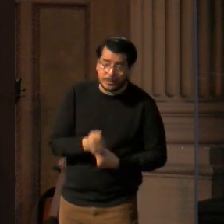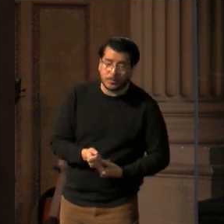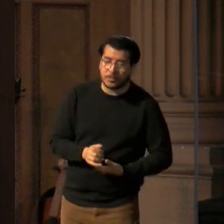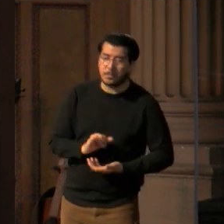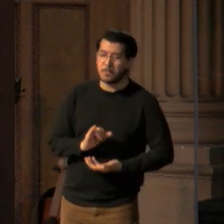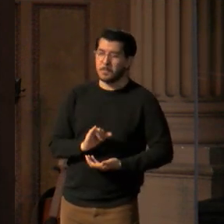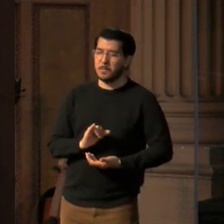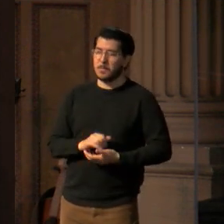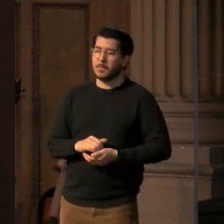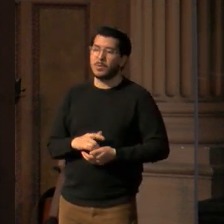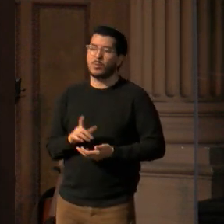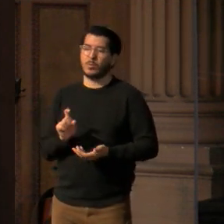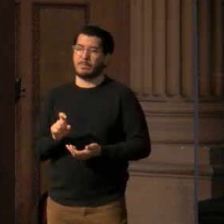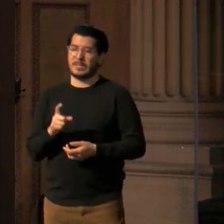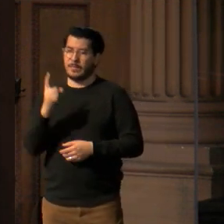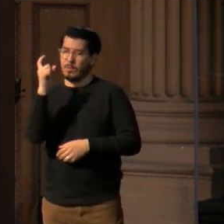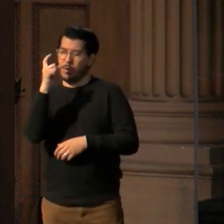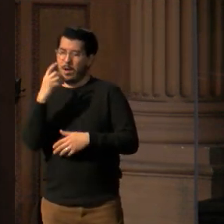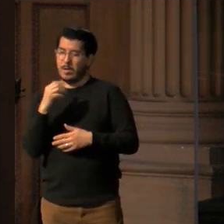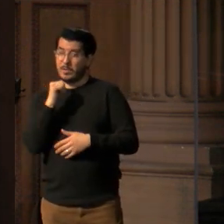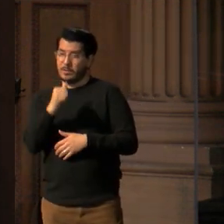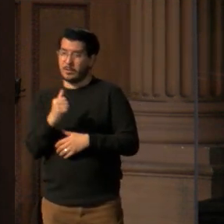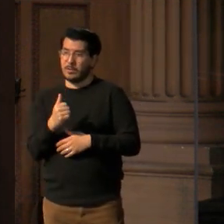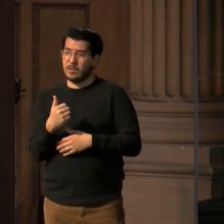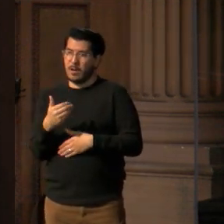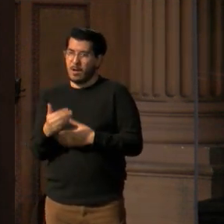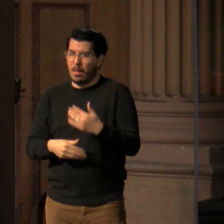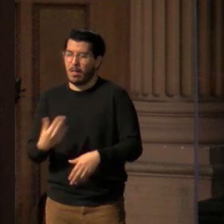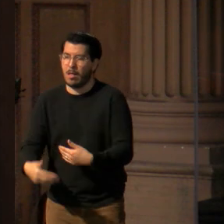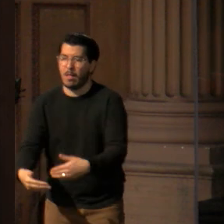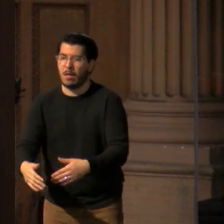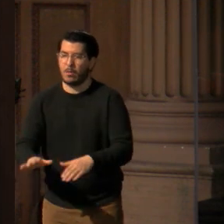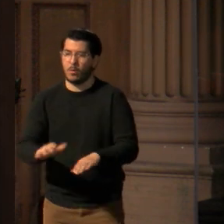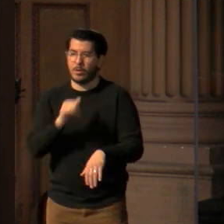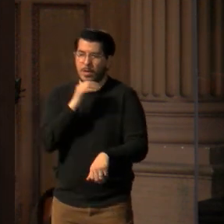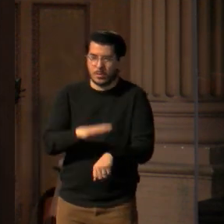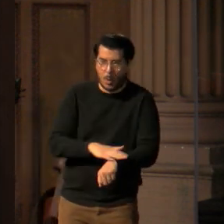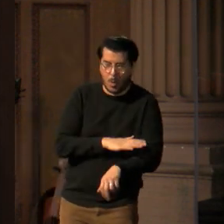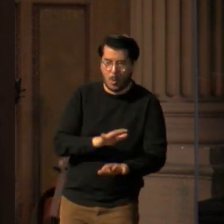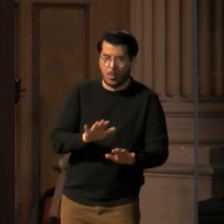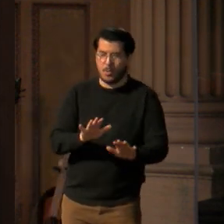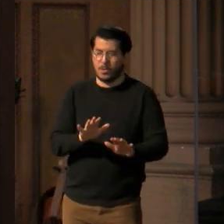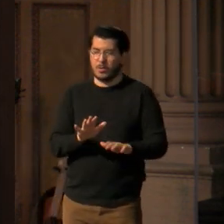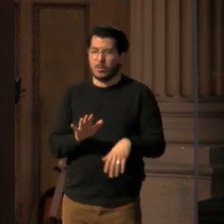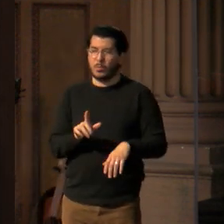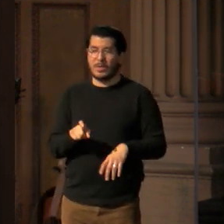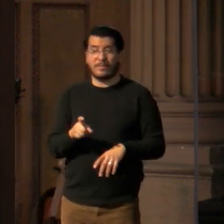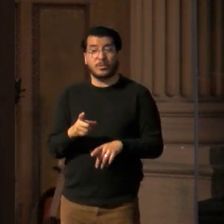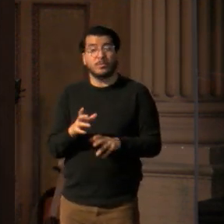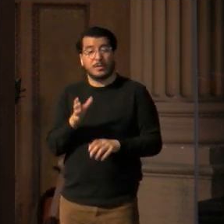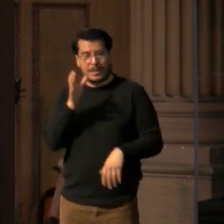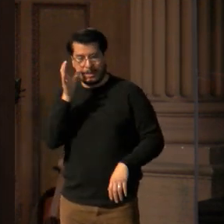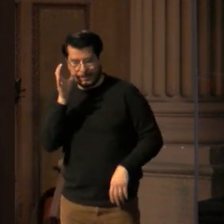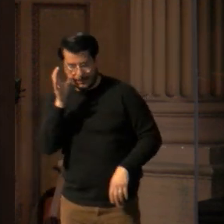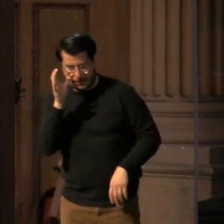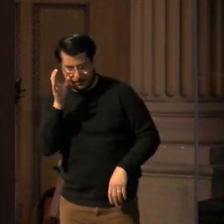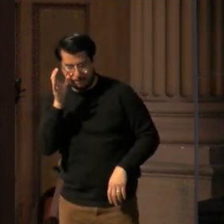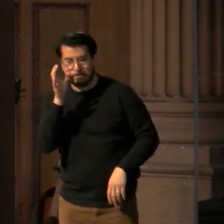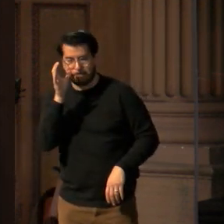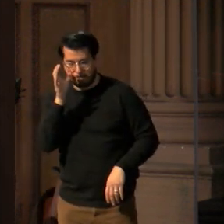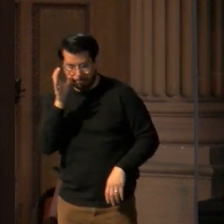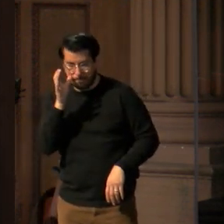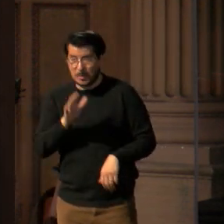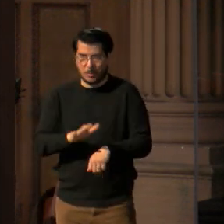We have to be wise enough to not go too quickly or too slowly in the conversation. We have to be very quick to listen and very slow to speak,